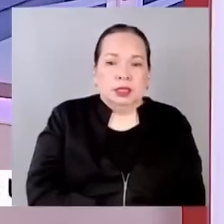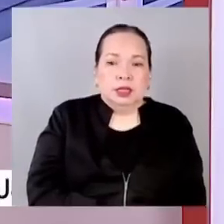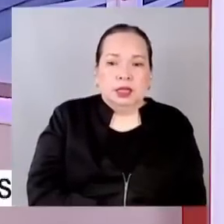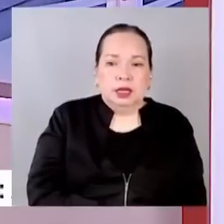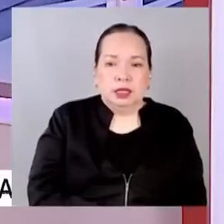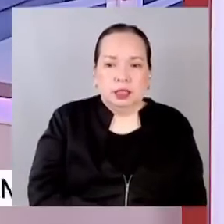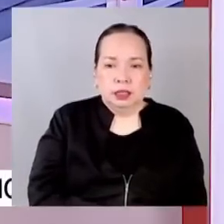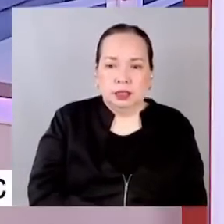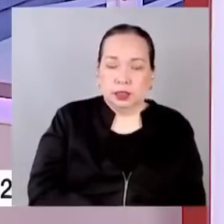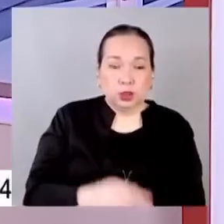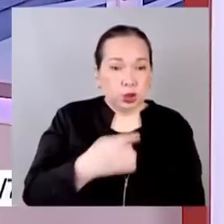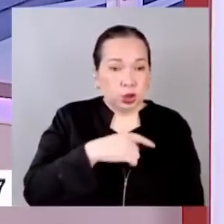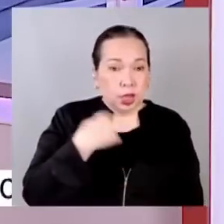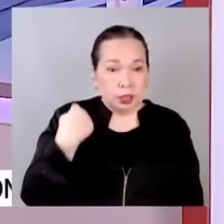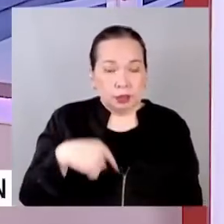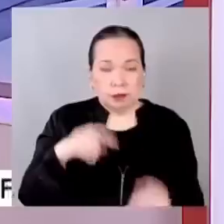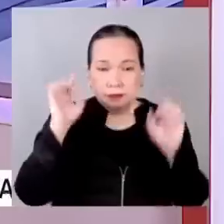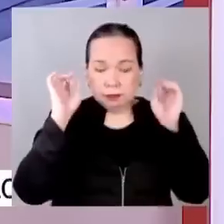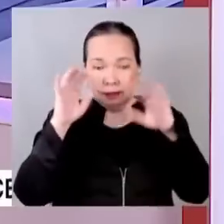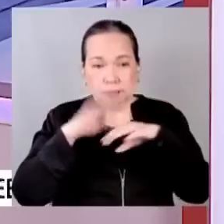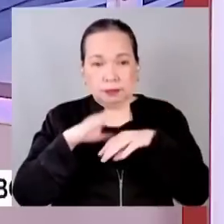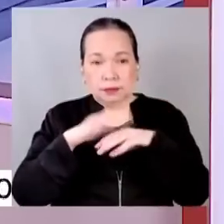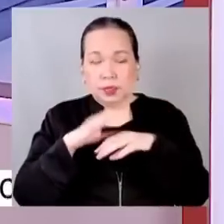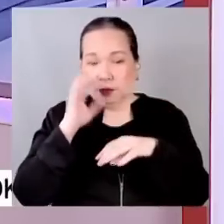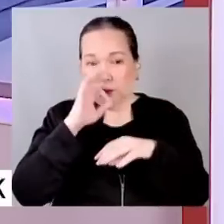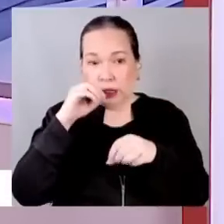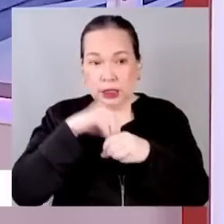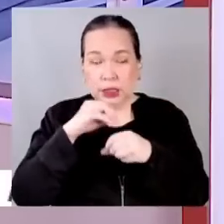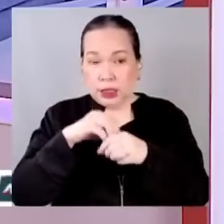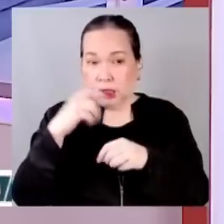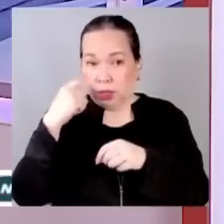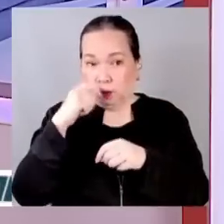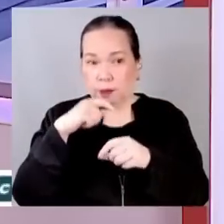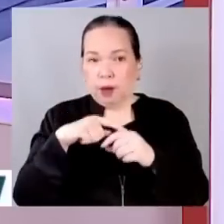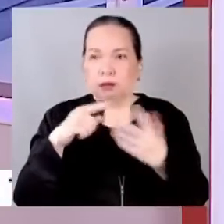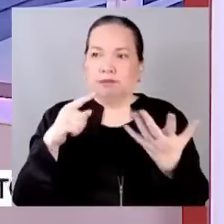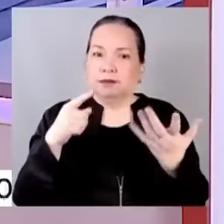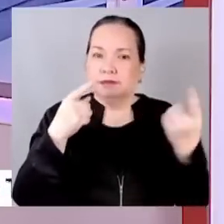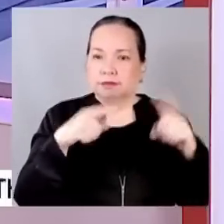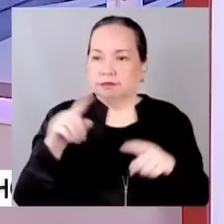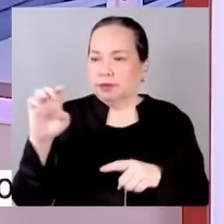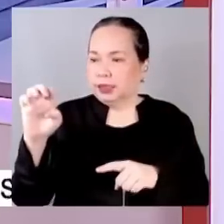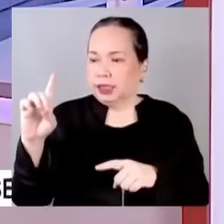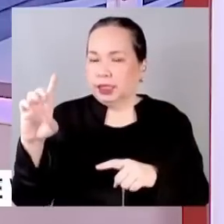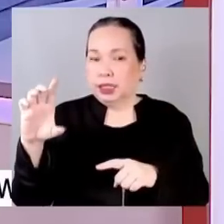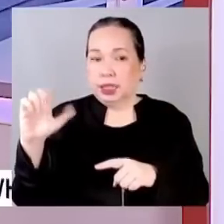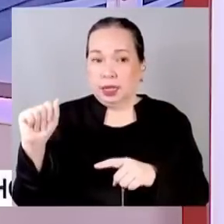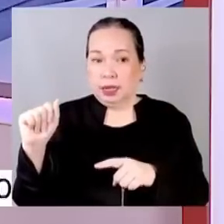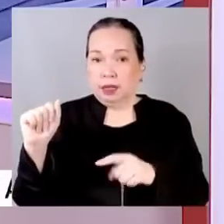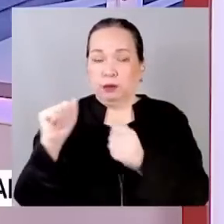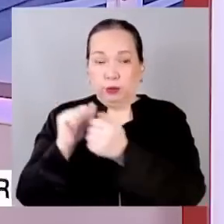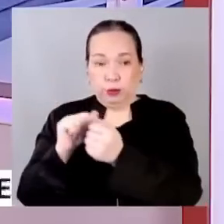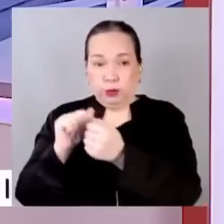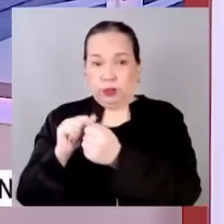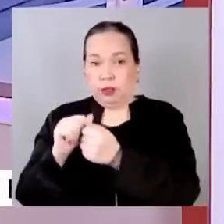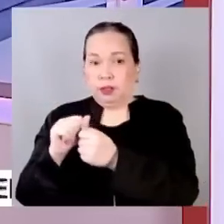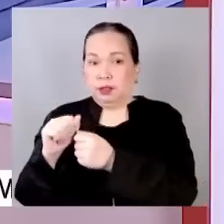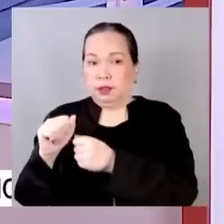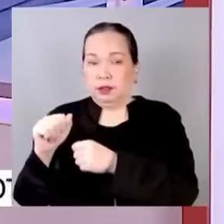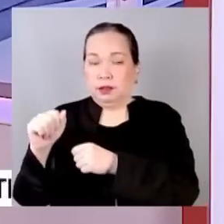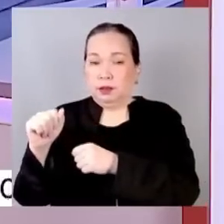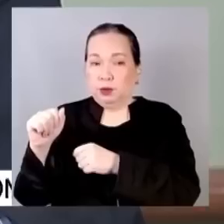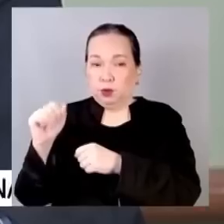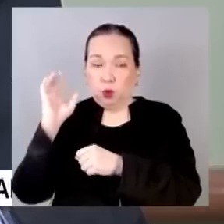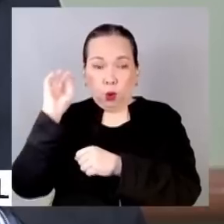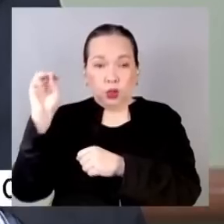China's threat against Filipinos in Taiwan over Manila's expanded Enhanced Defense Cooperation Agreement with Washington, not a cause for concern.